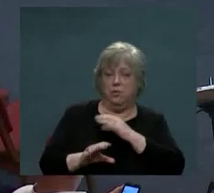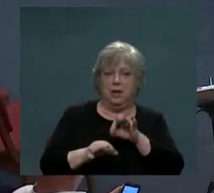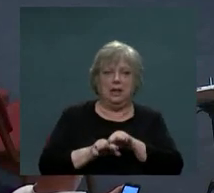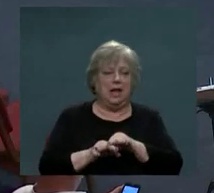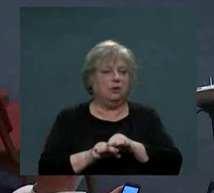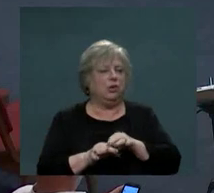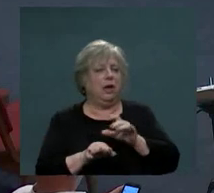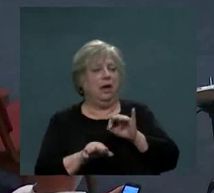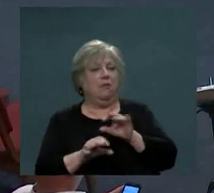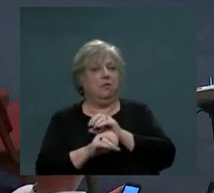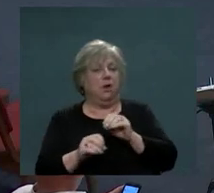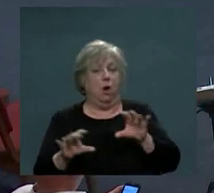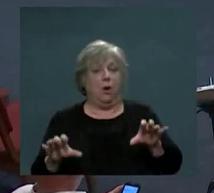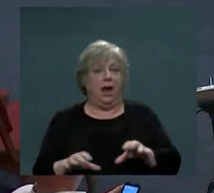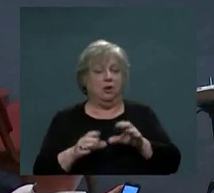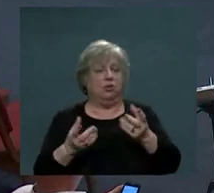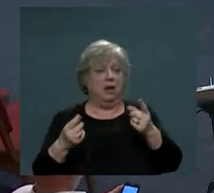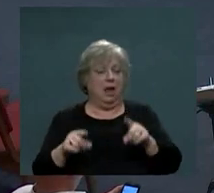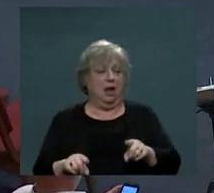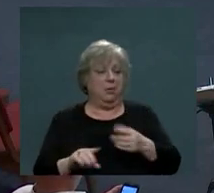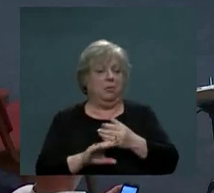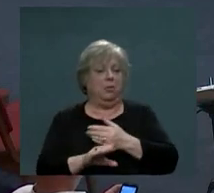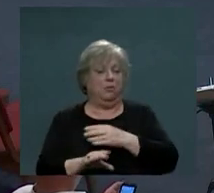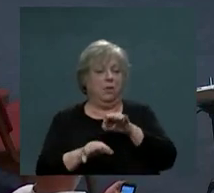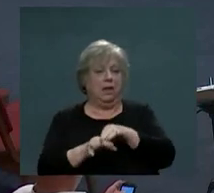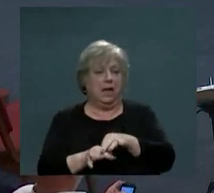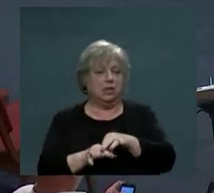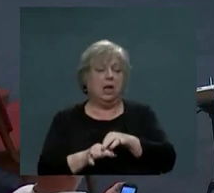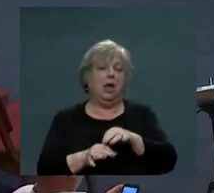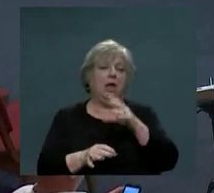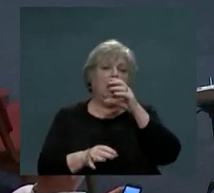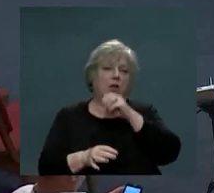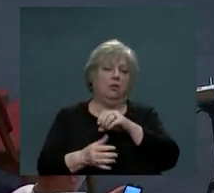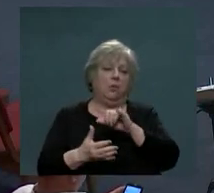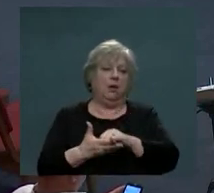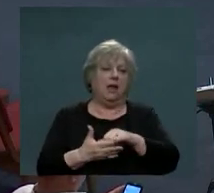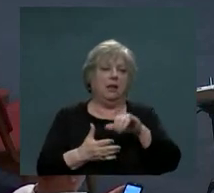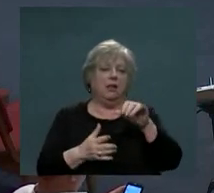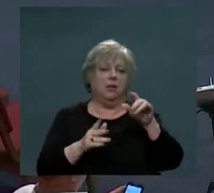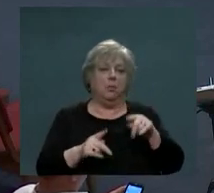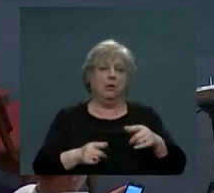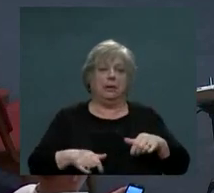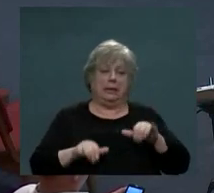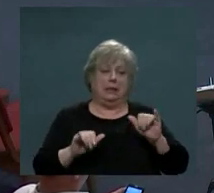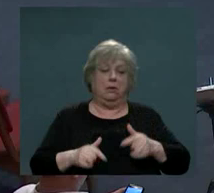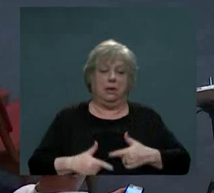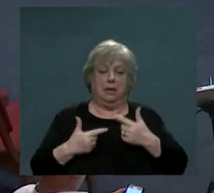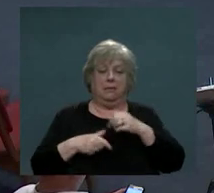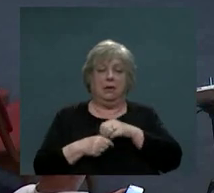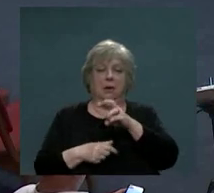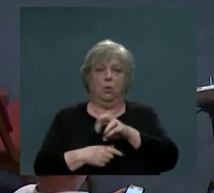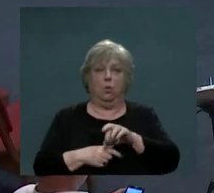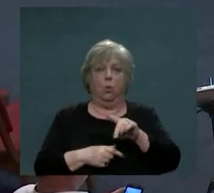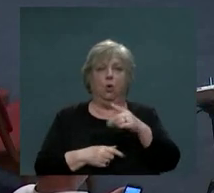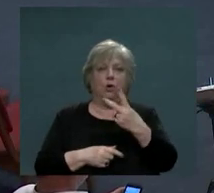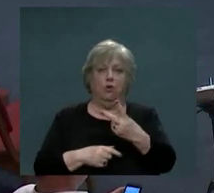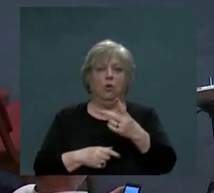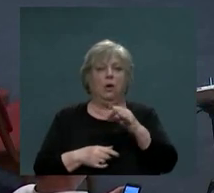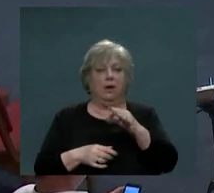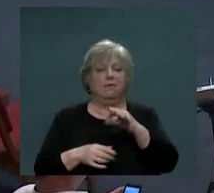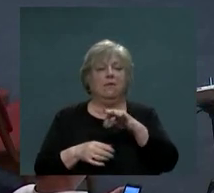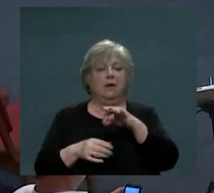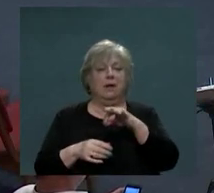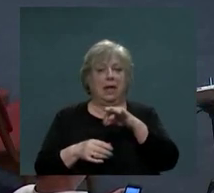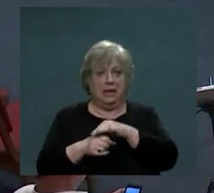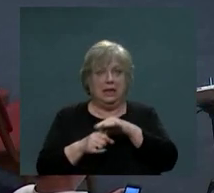the ballot position for this individual, if assuming that they still live in Ward 2, if they are elected, they would be allowed to